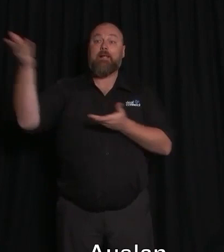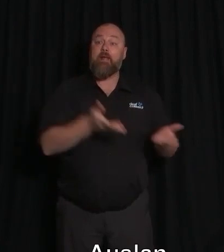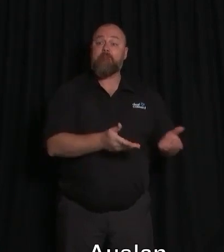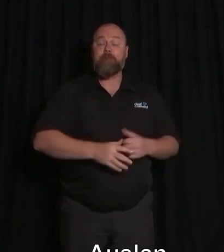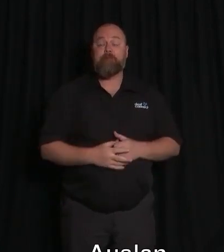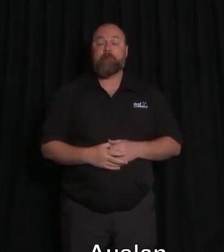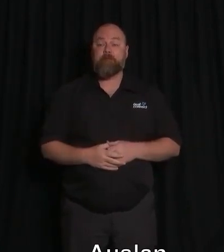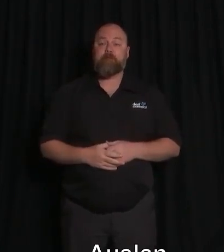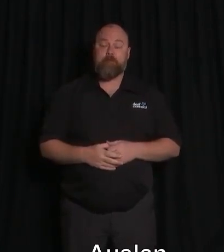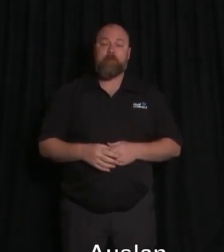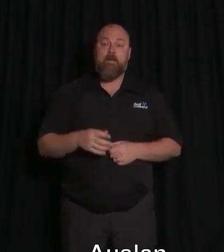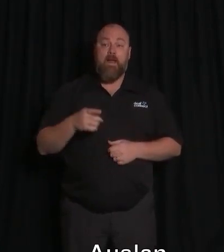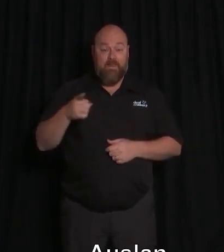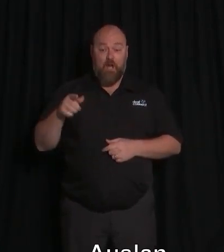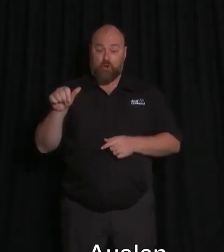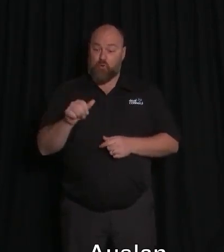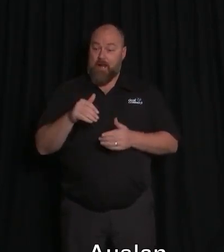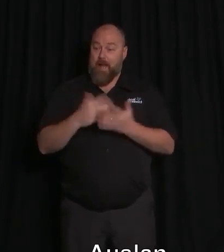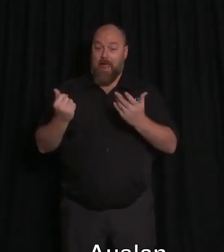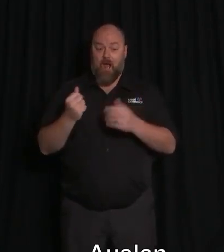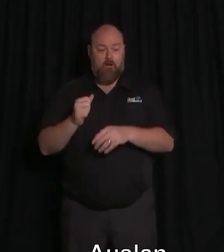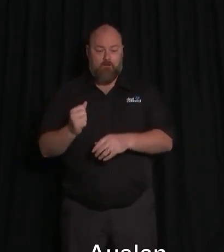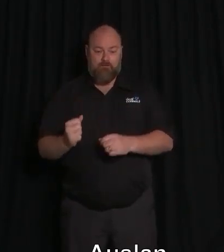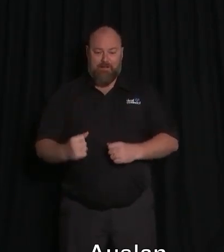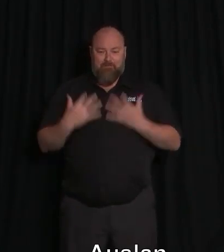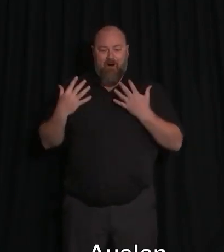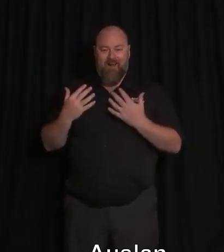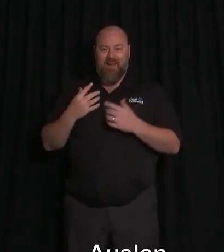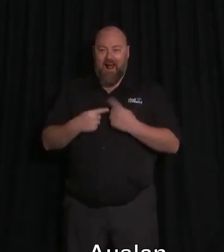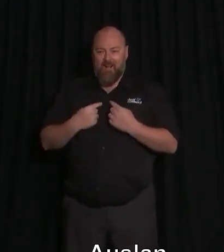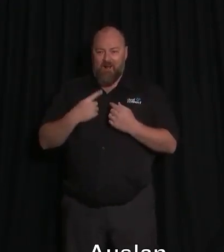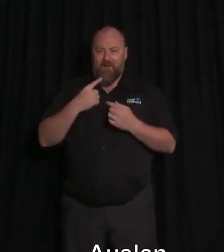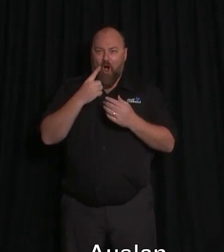should inspire us, not just for AIDS, not just for diabetes,